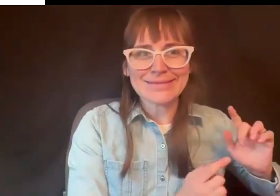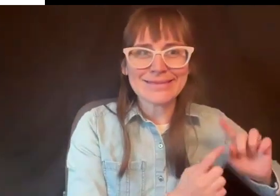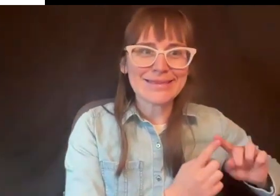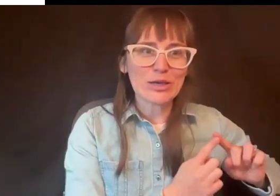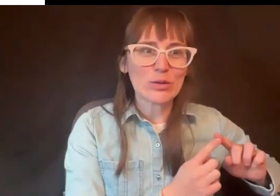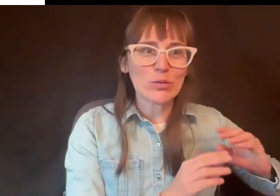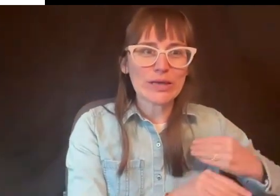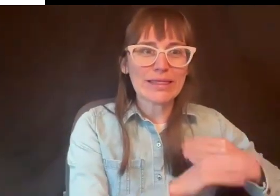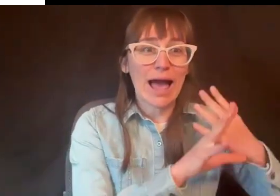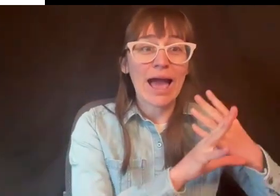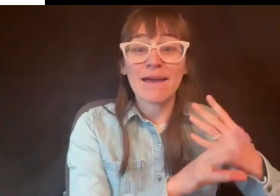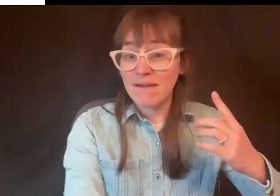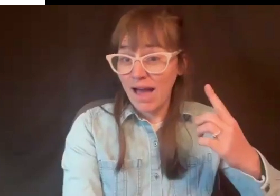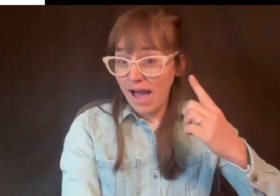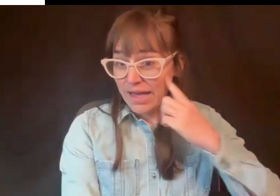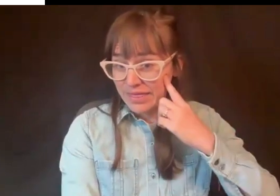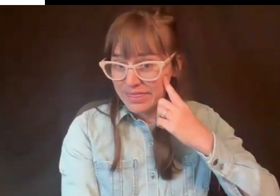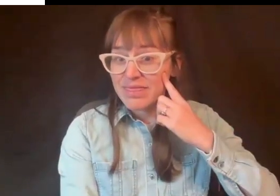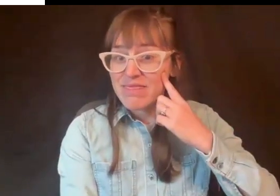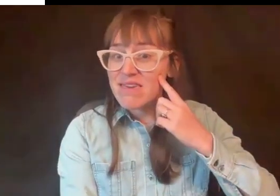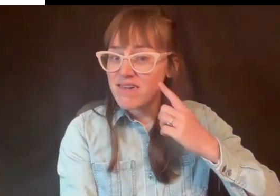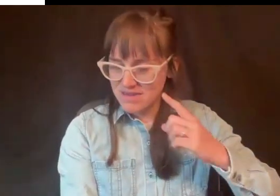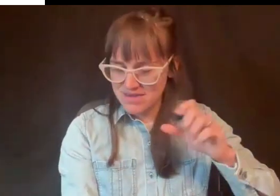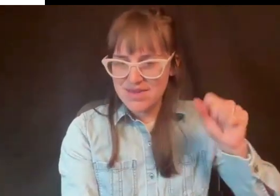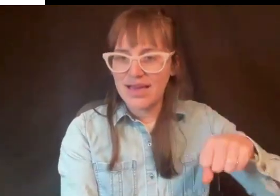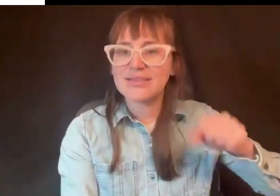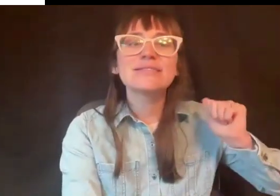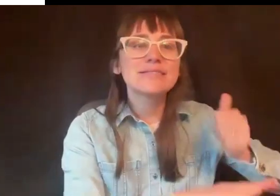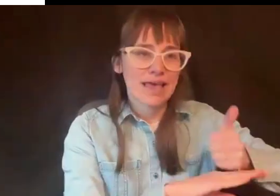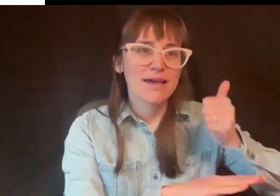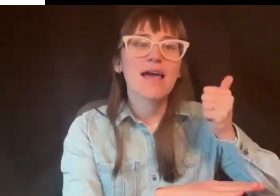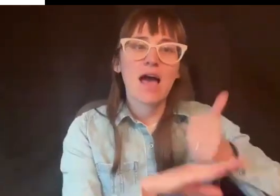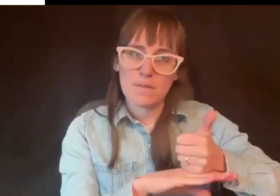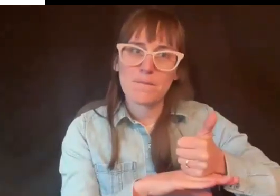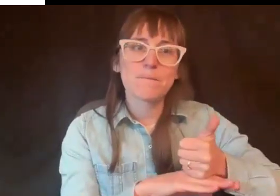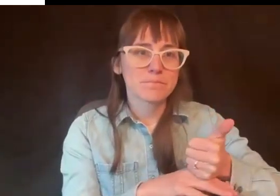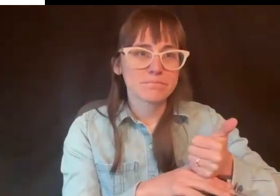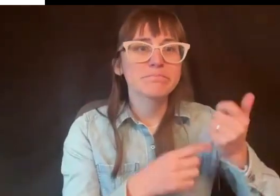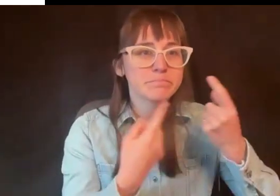looks like both interpretation and captions are available.